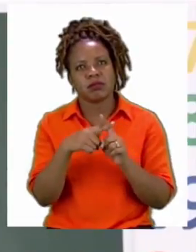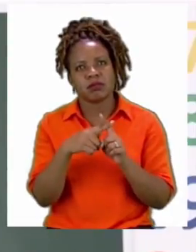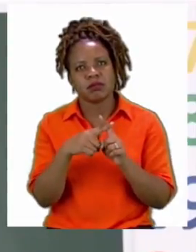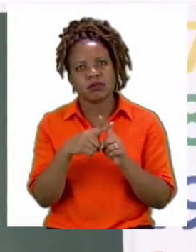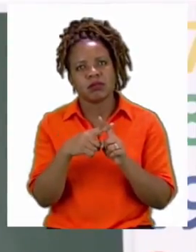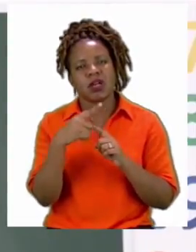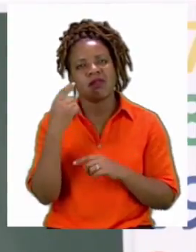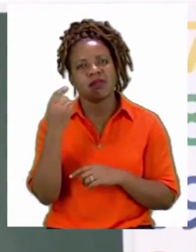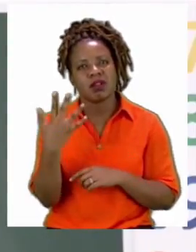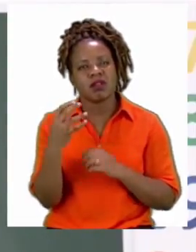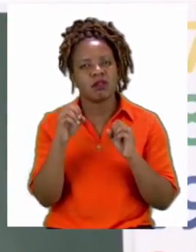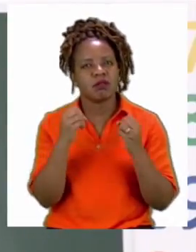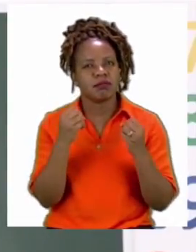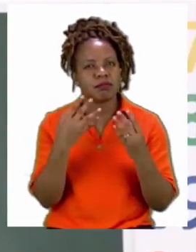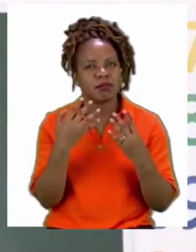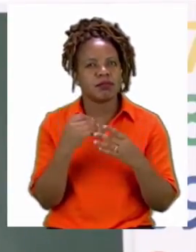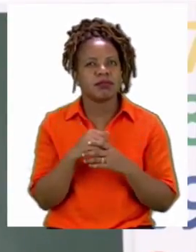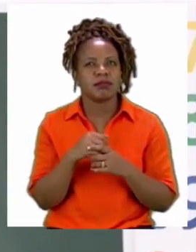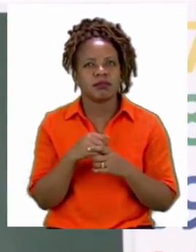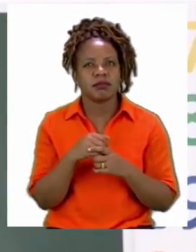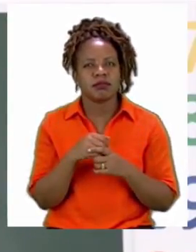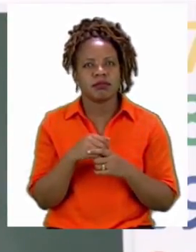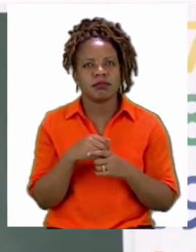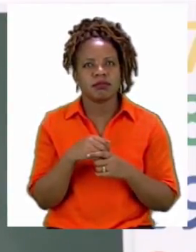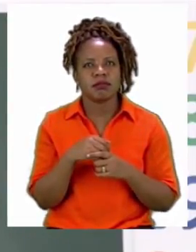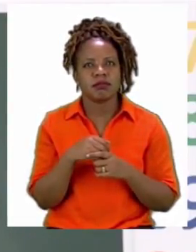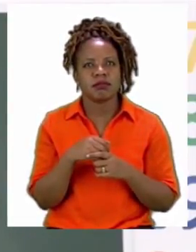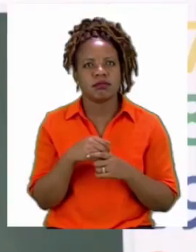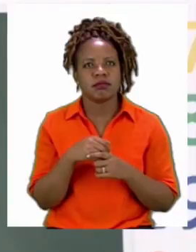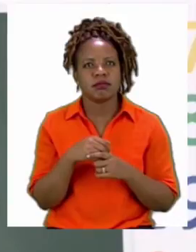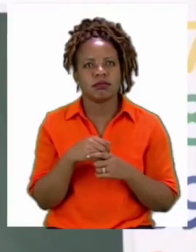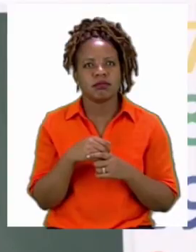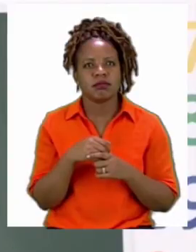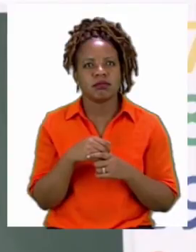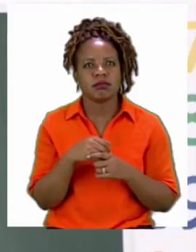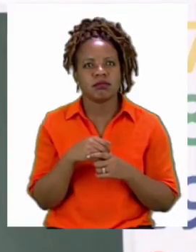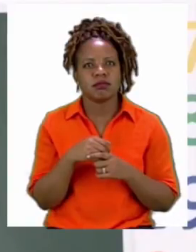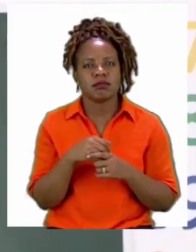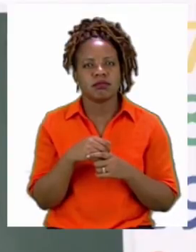of 5 equals. So if we draw one set,